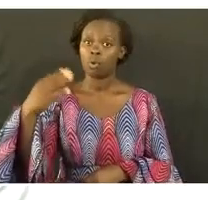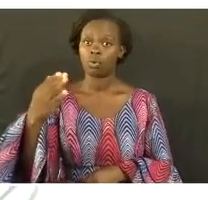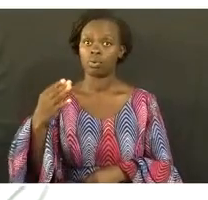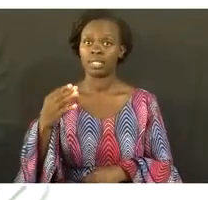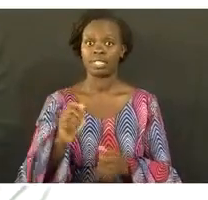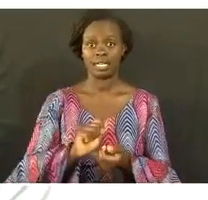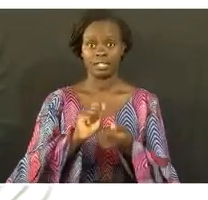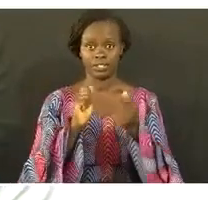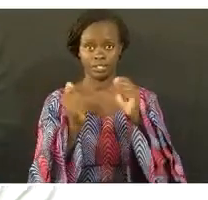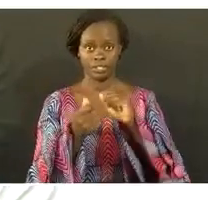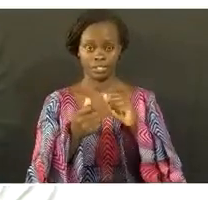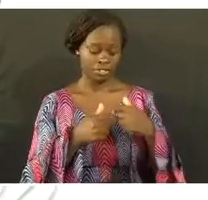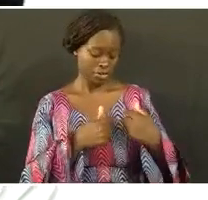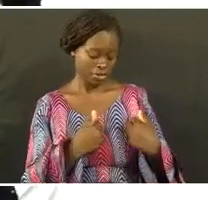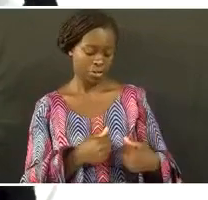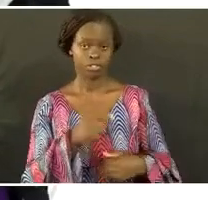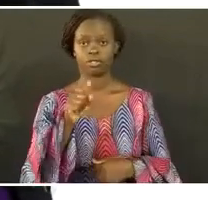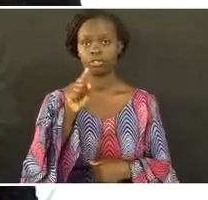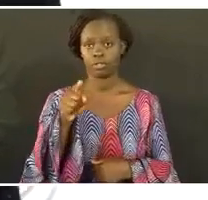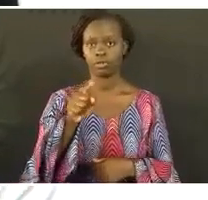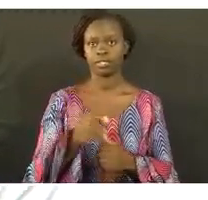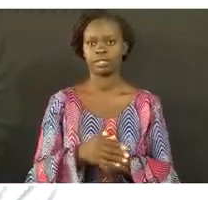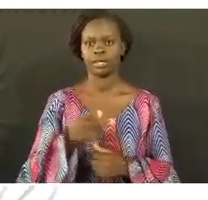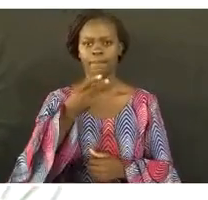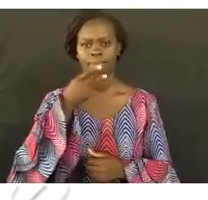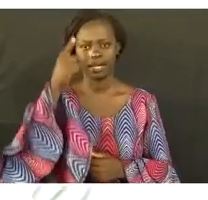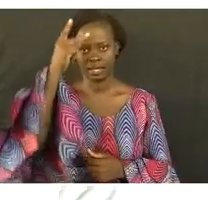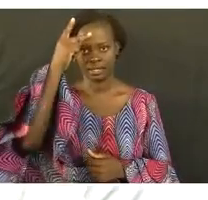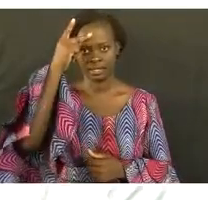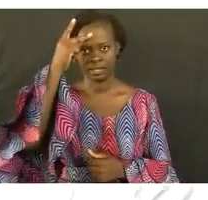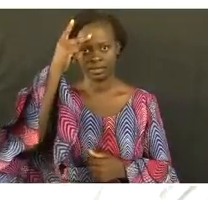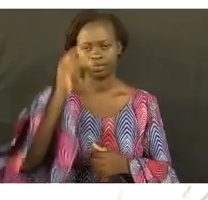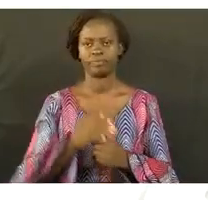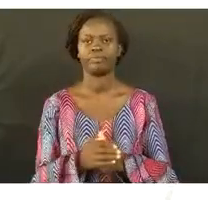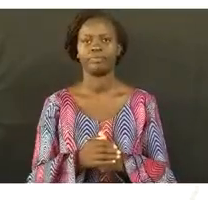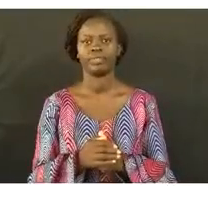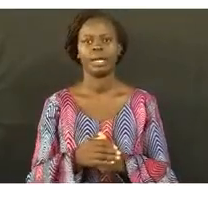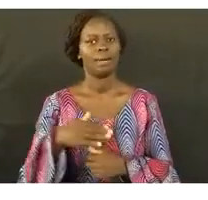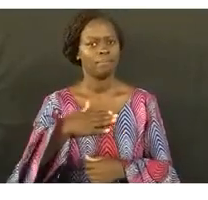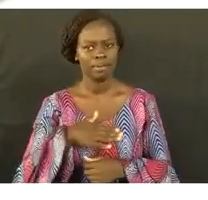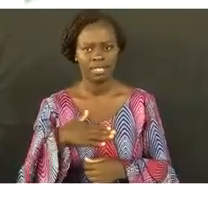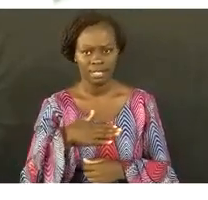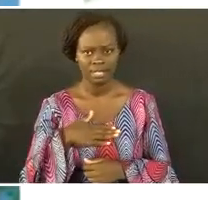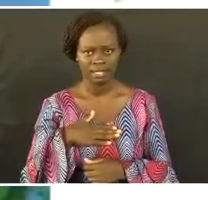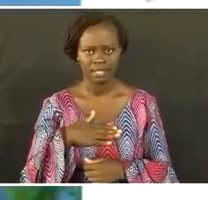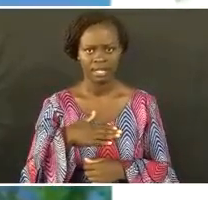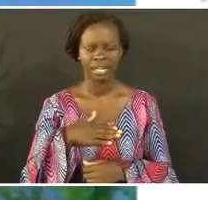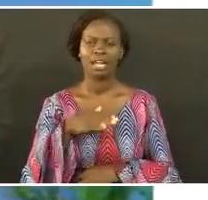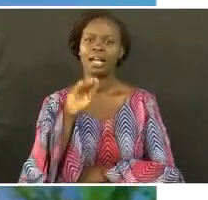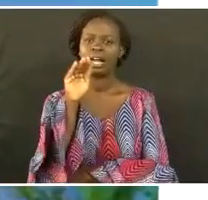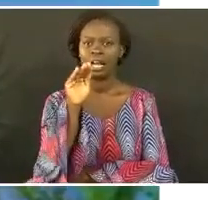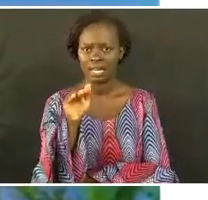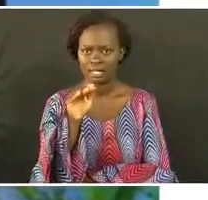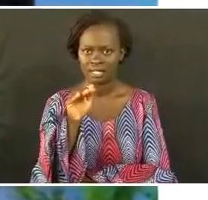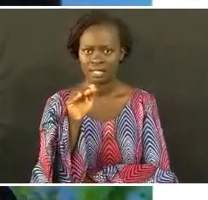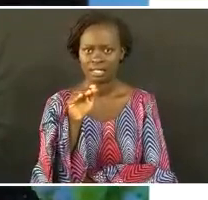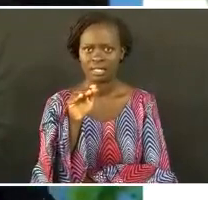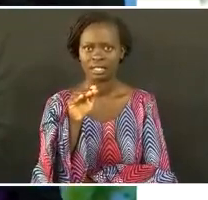lives. So parents, in line with this, I come to appeal to you that